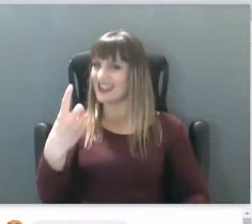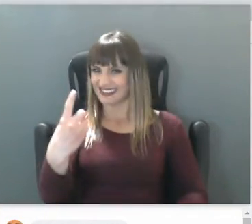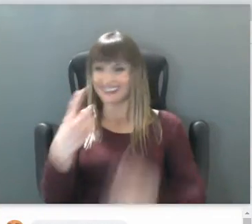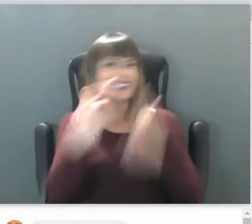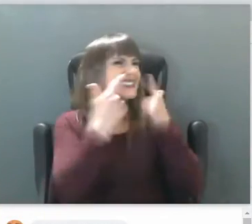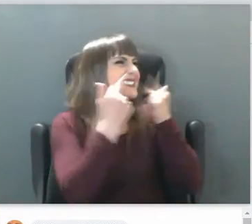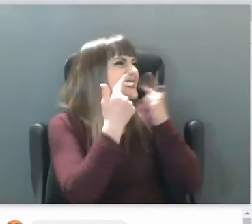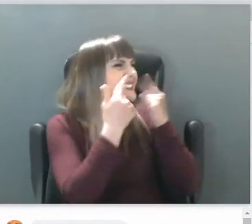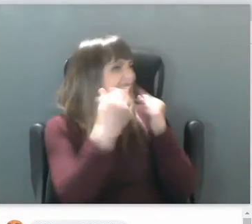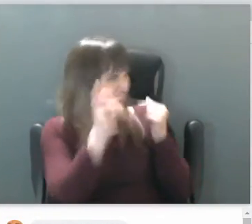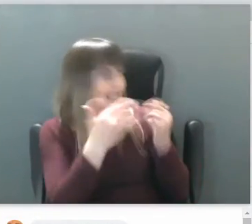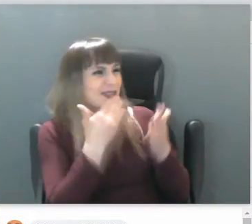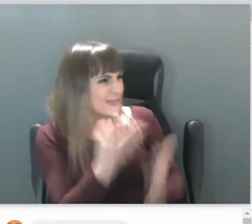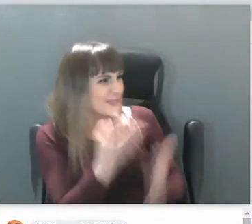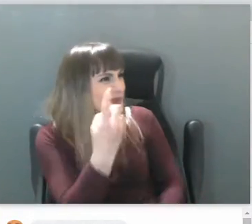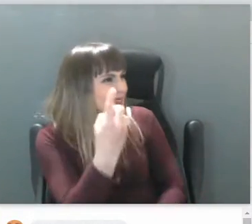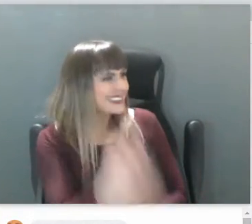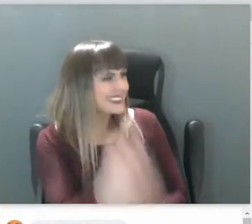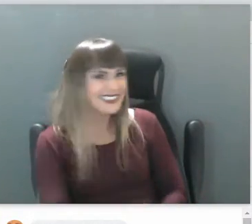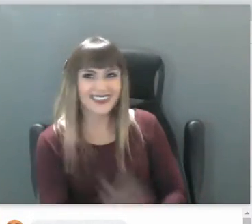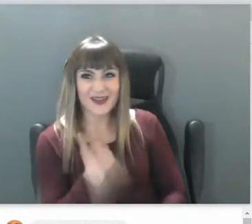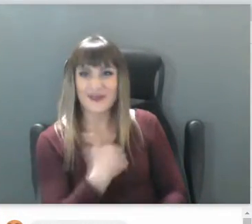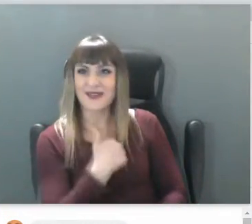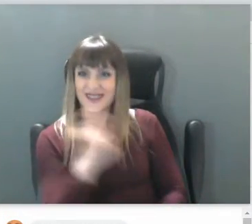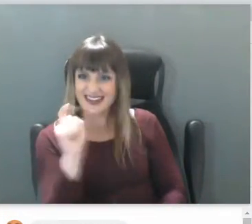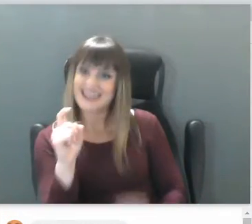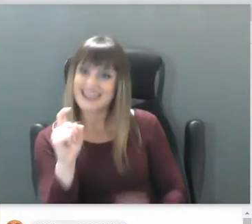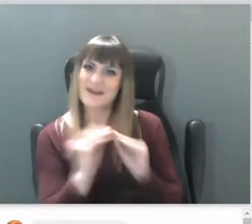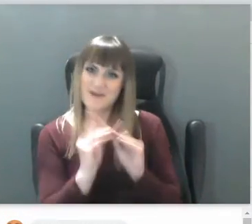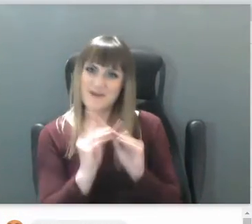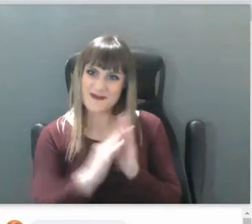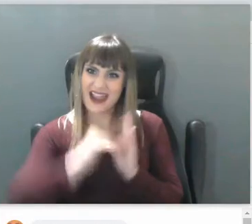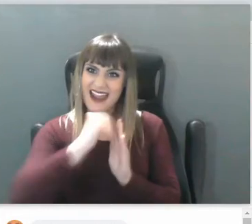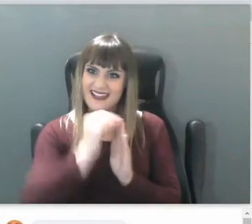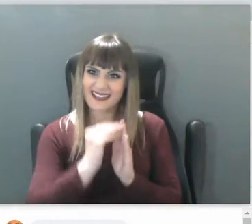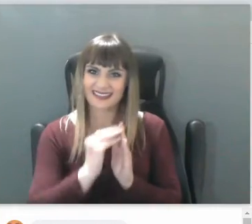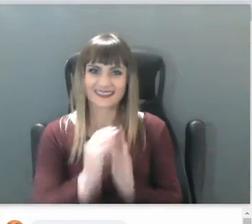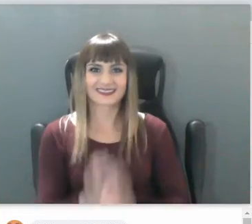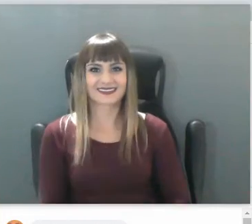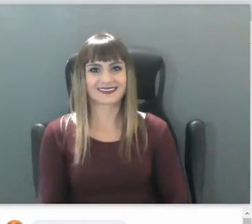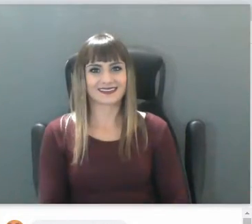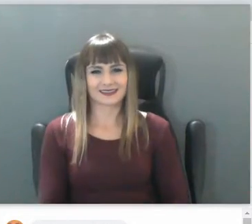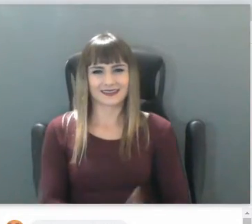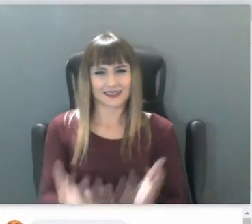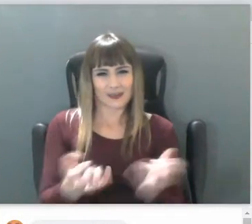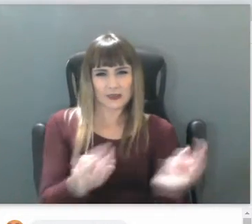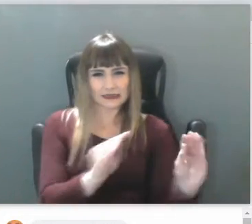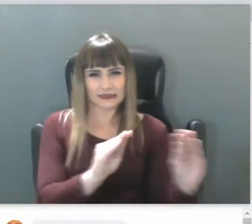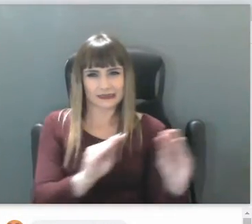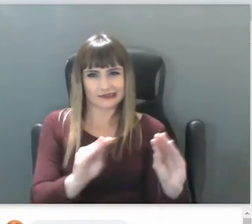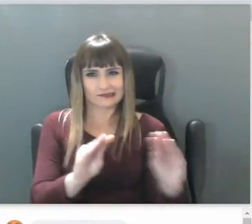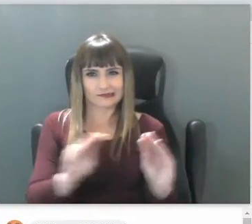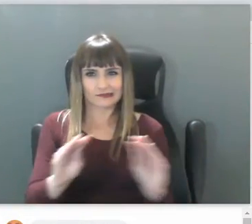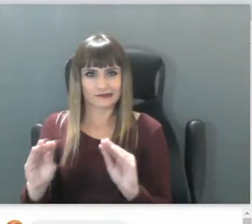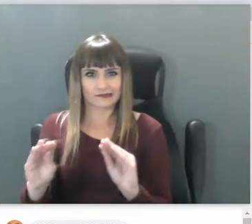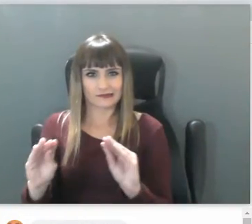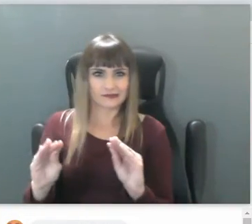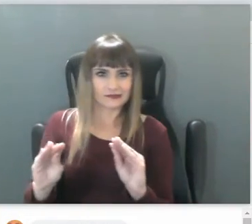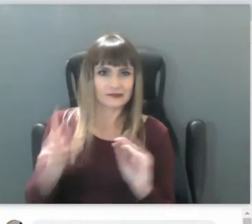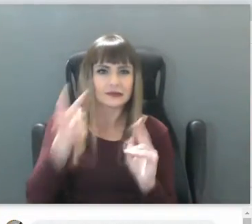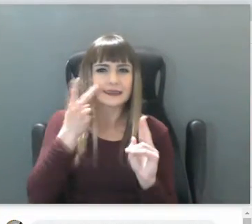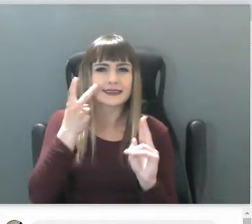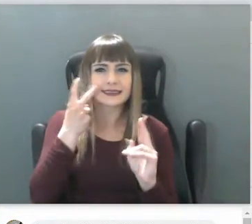was a All good right, let's one. try one more We time. I'm needed going to some move paint. this one. I'd like to get this guy over here, and we'll see